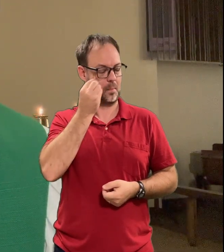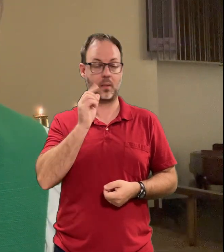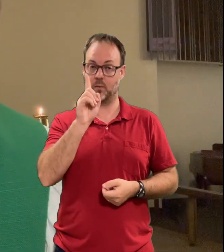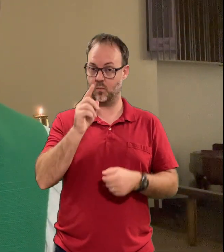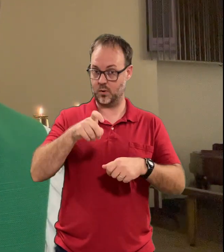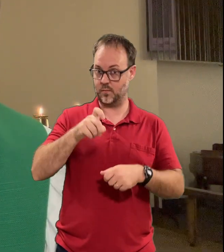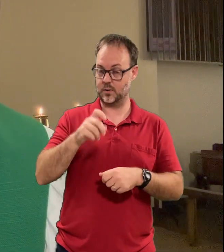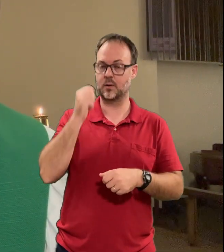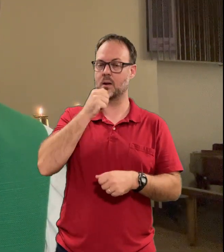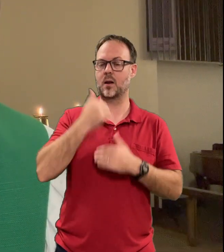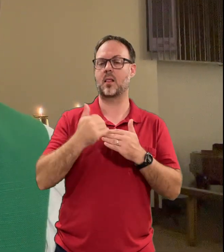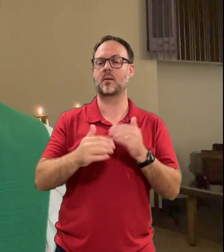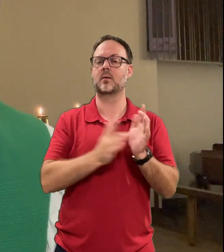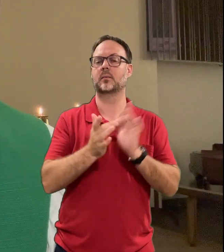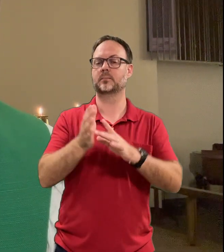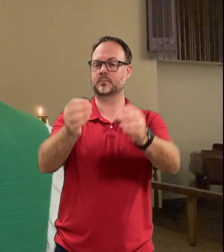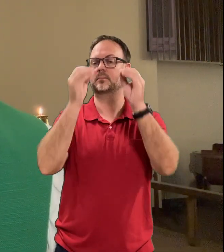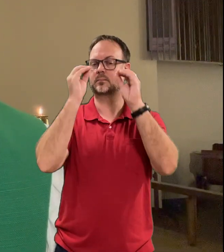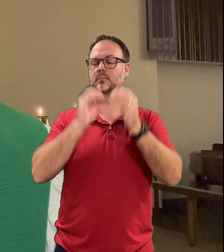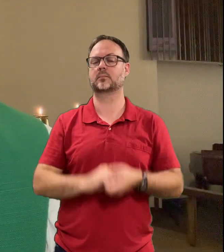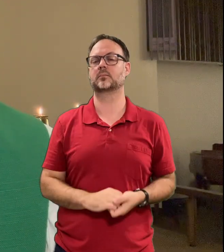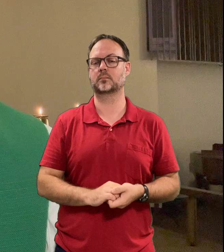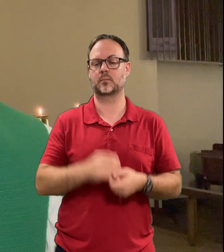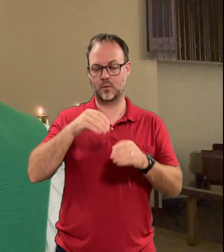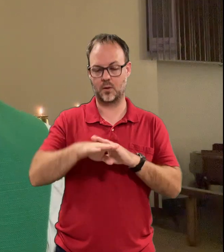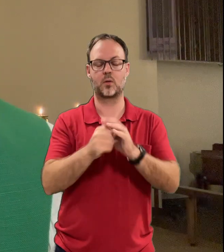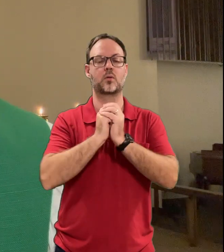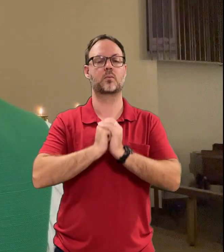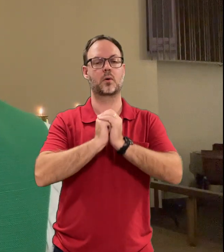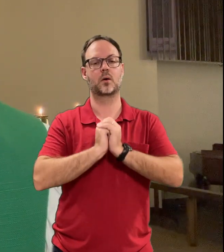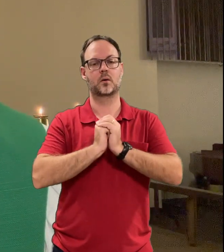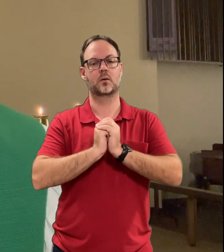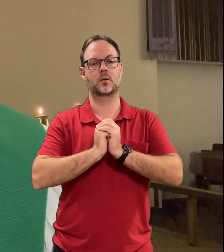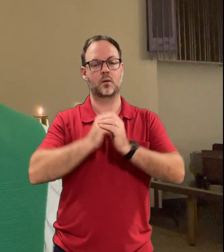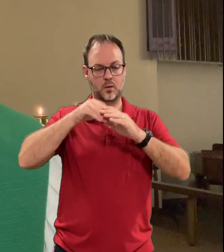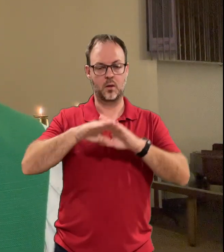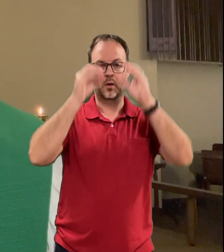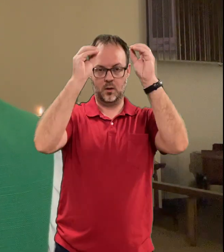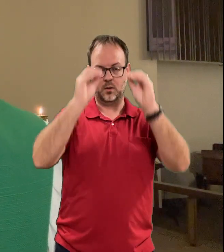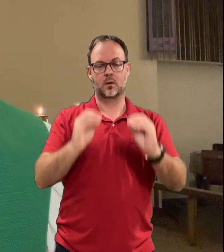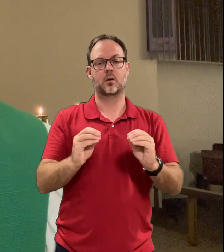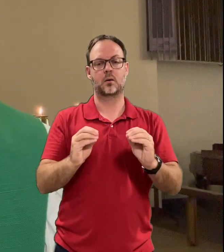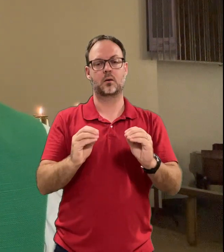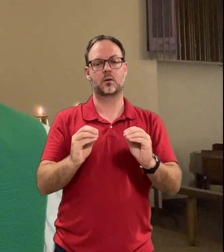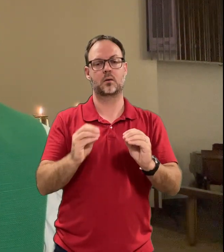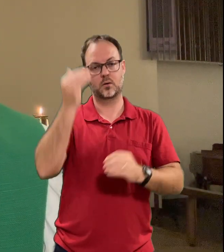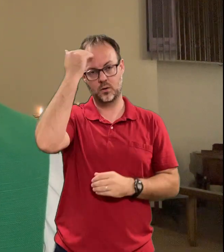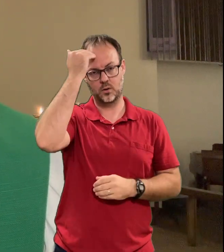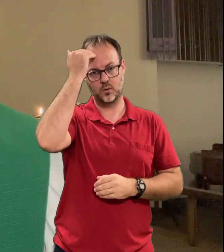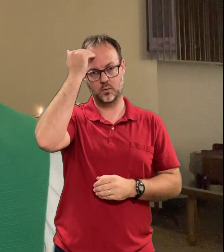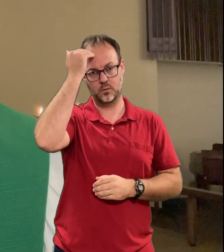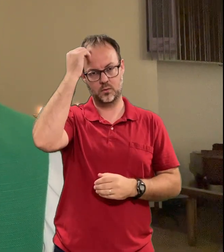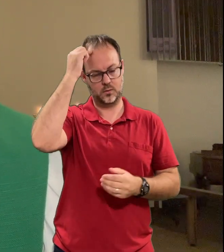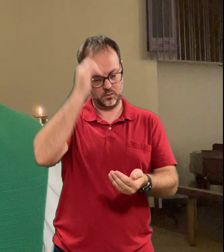bread. And Jesus has taught us through this prayer, through His teaching,